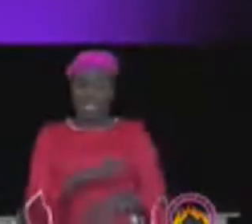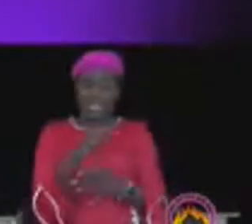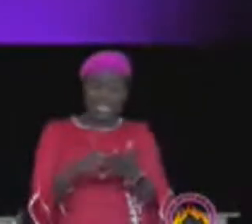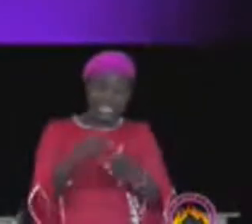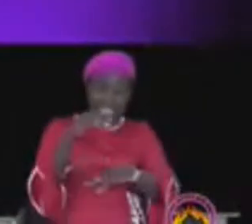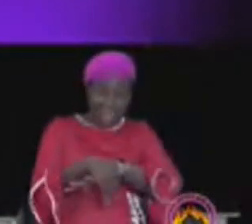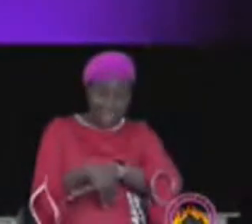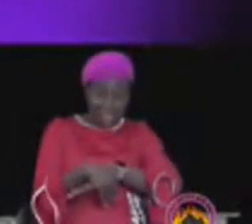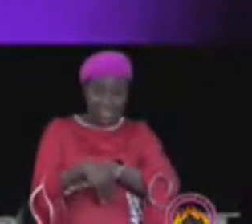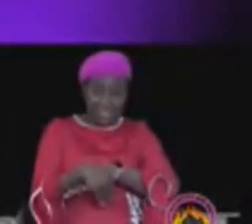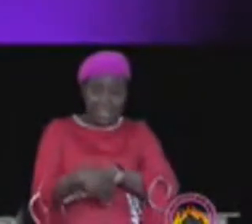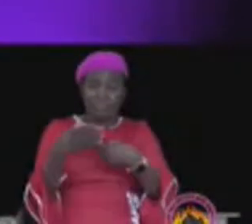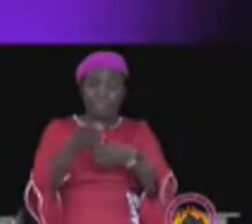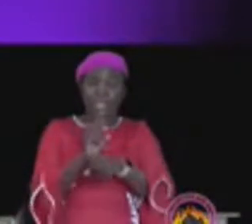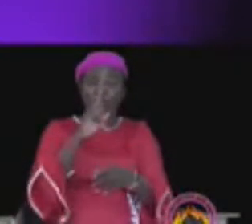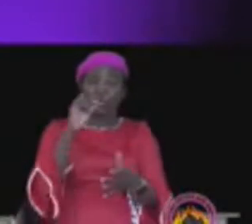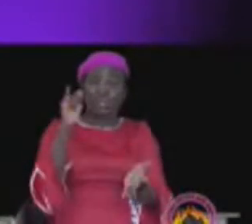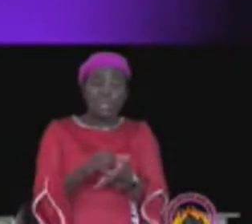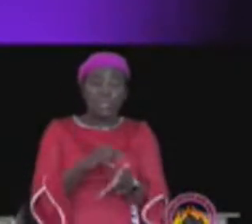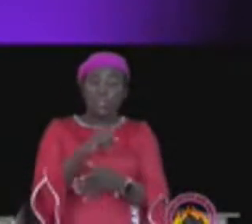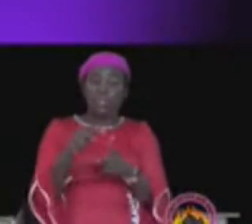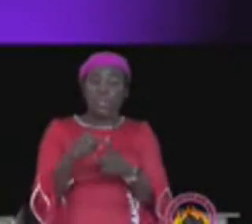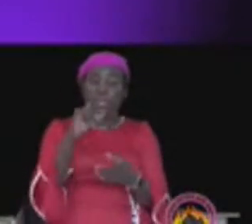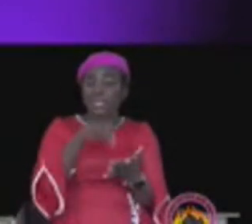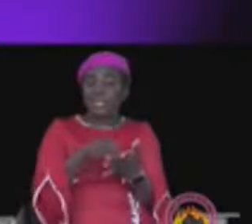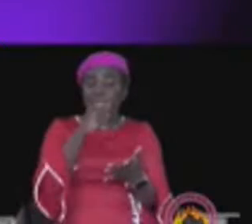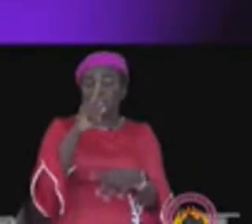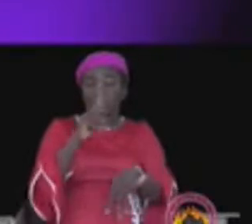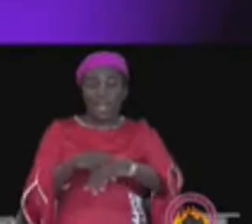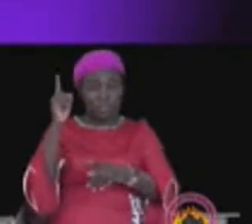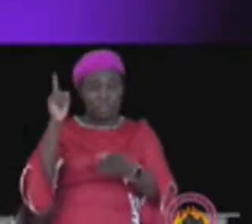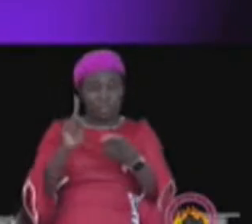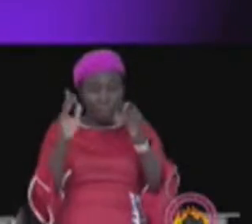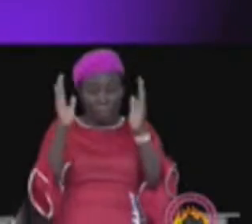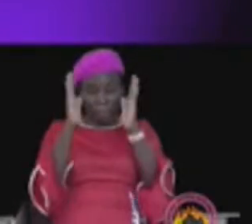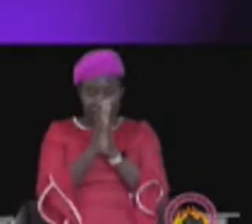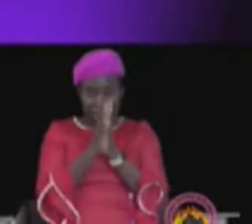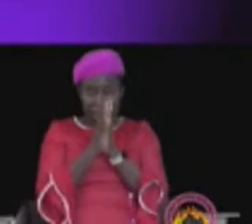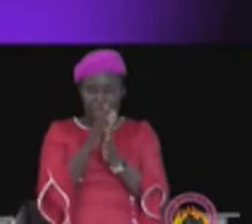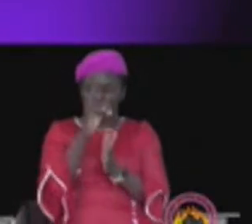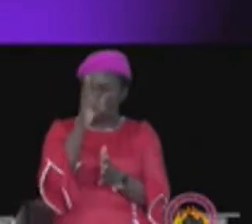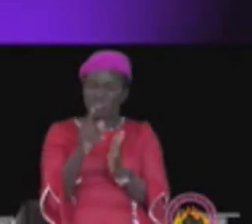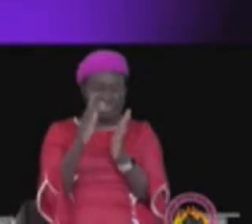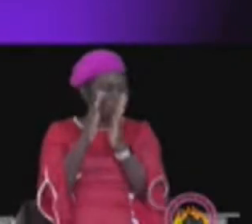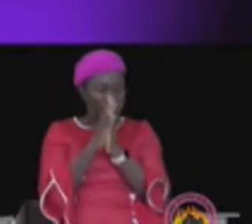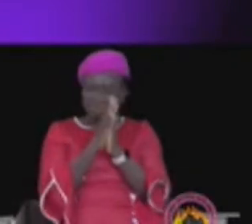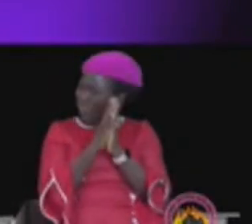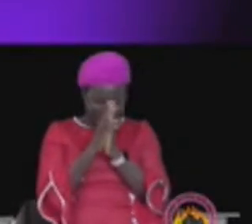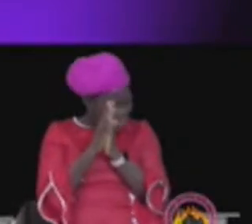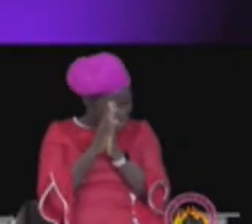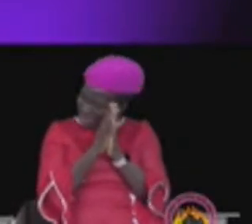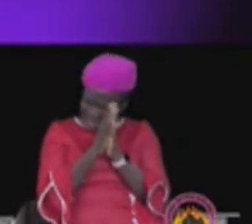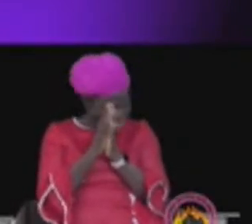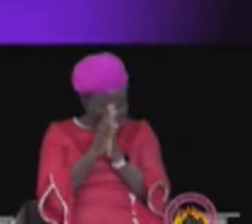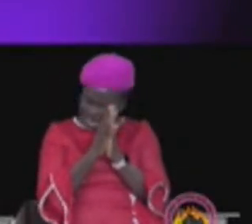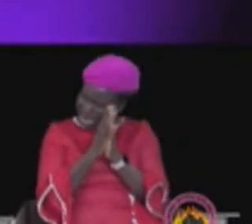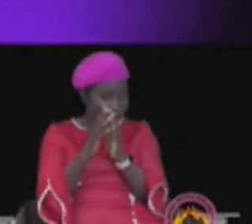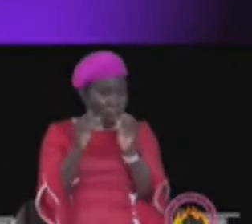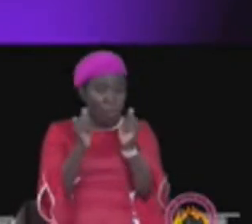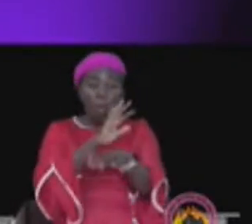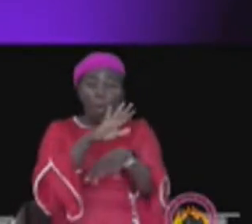time comes to pray those prayers, you pray like a mad